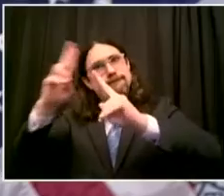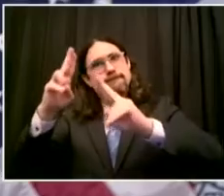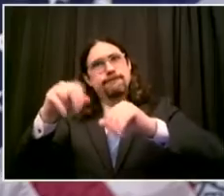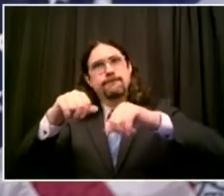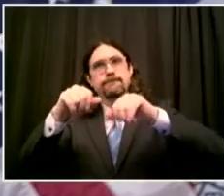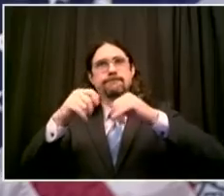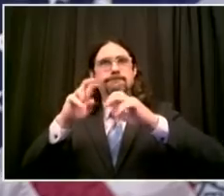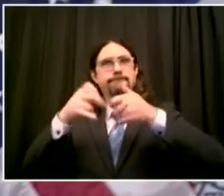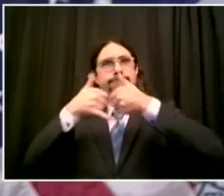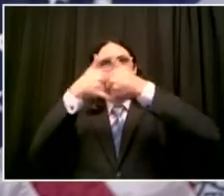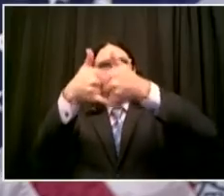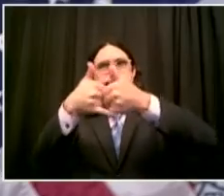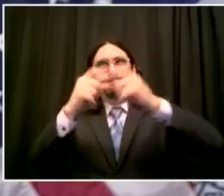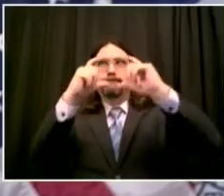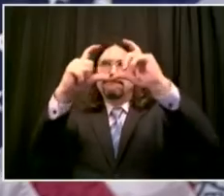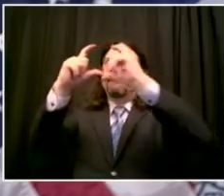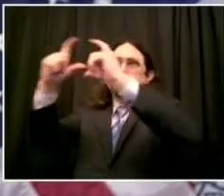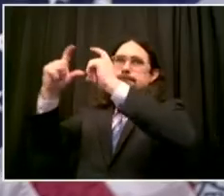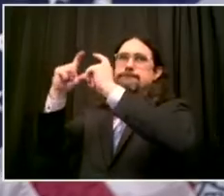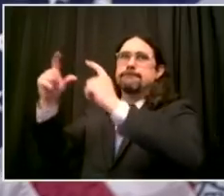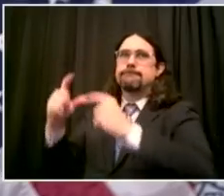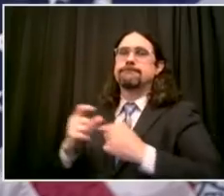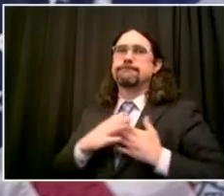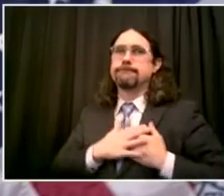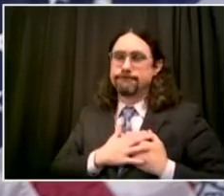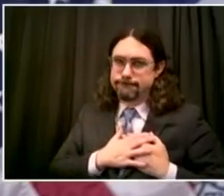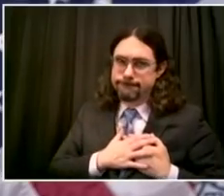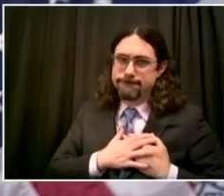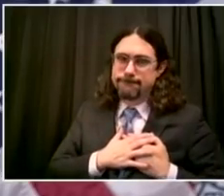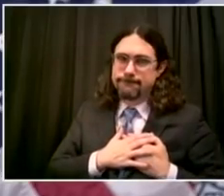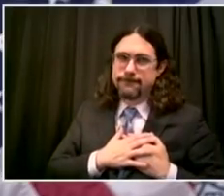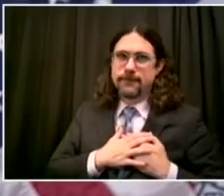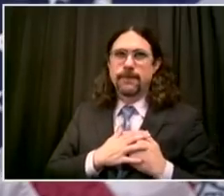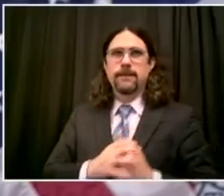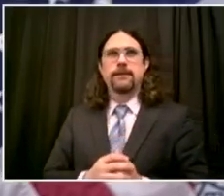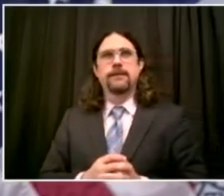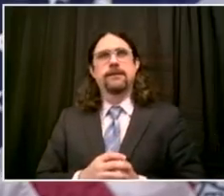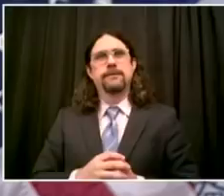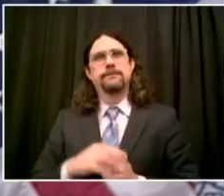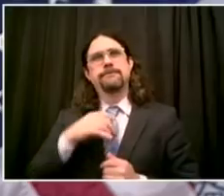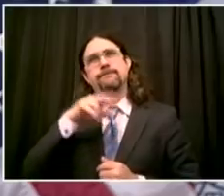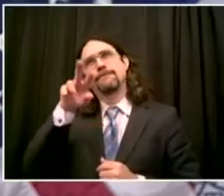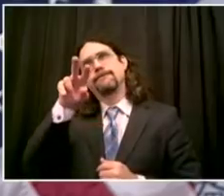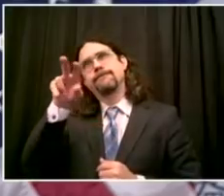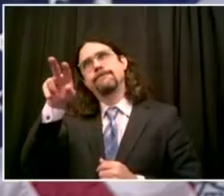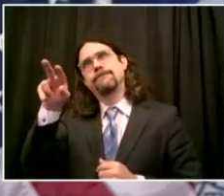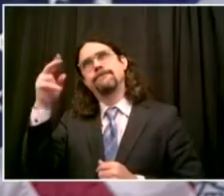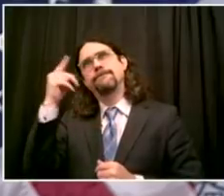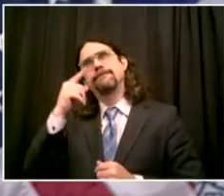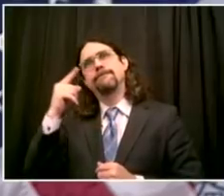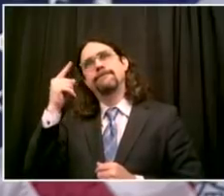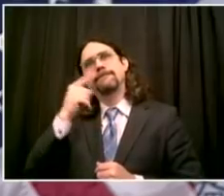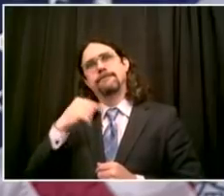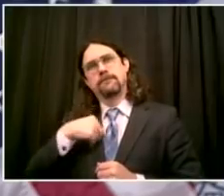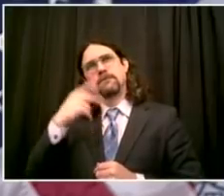don't really take in what it says. But the words were powerful. The words